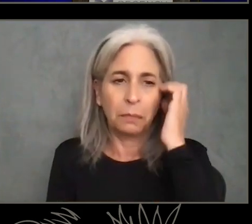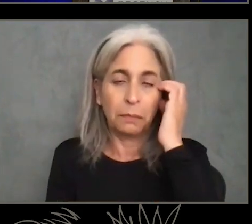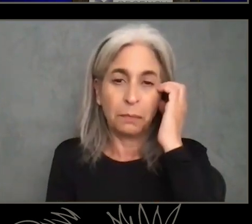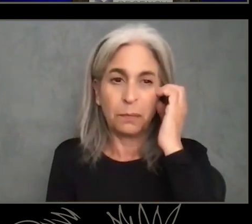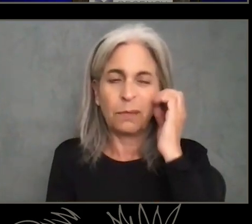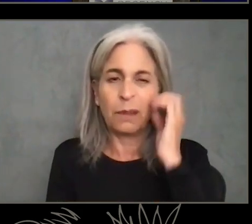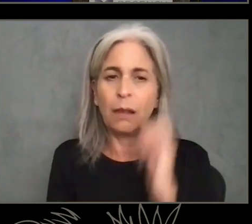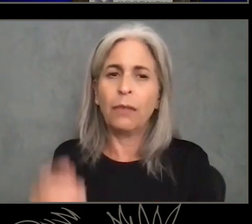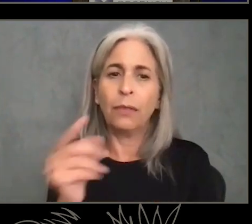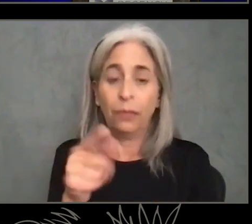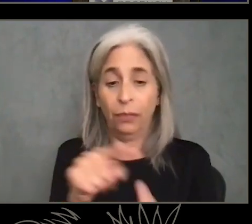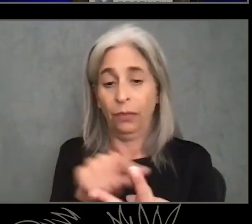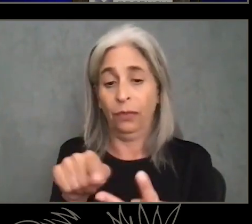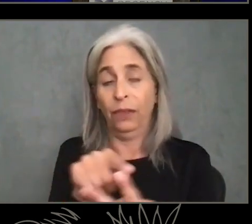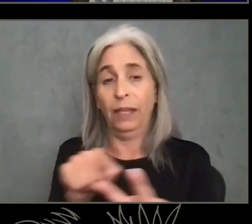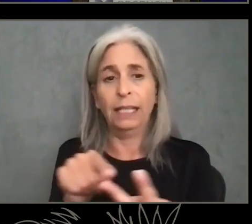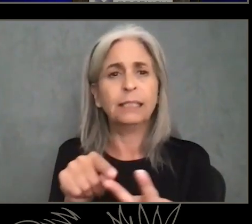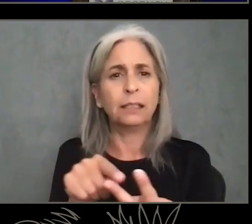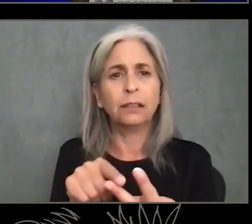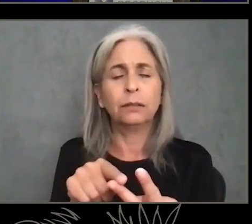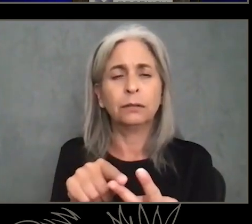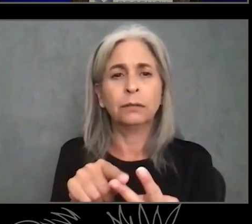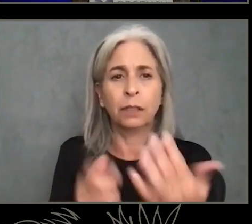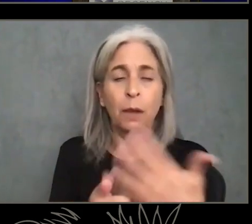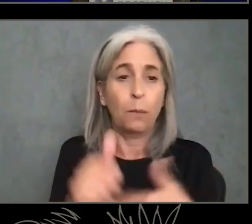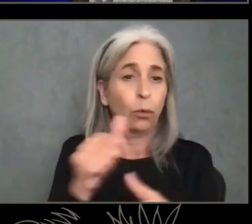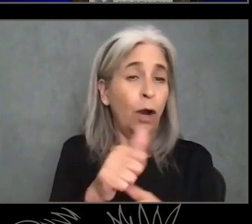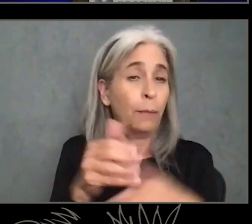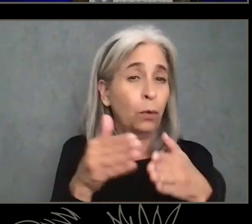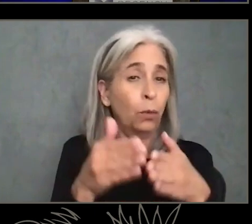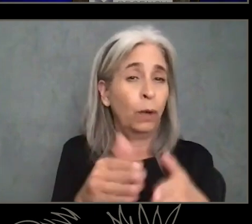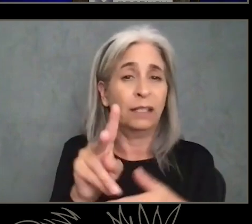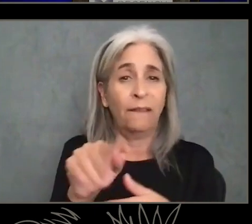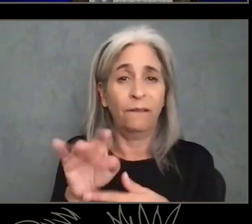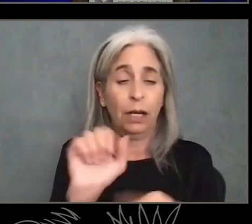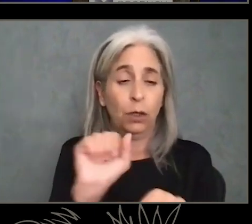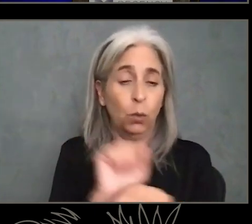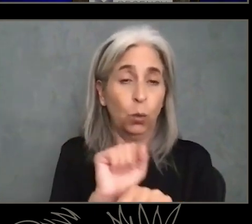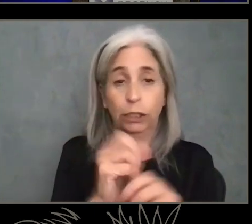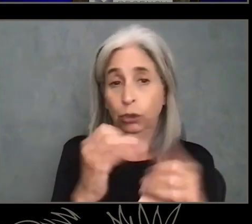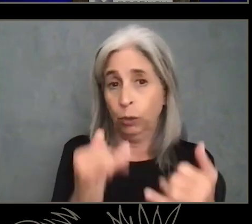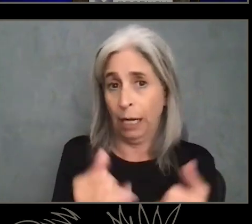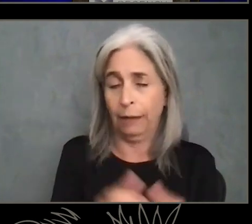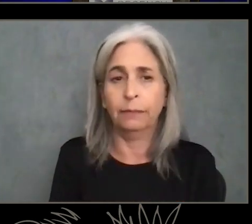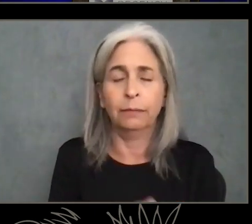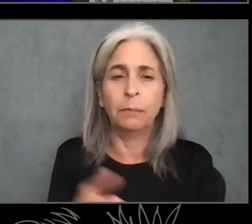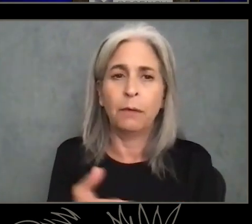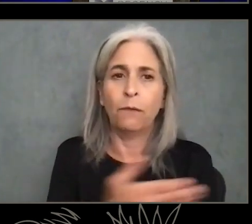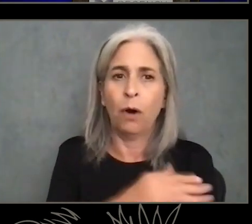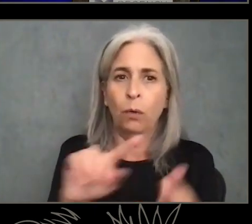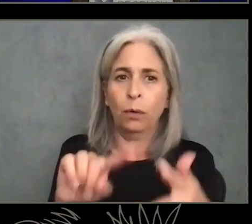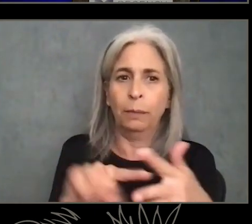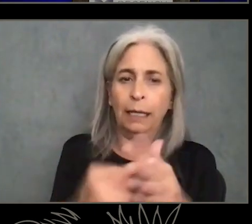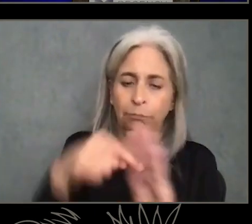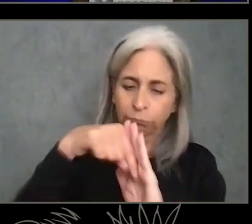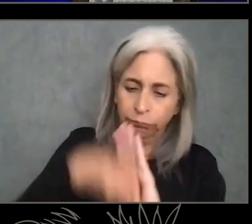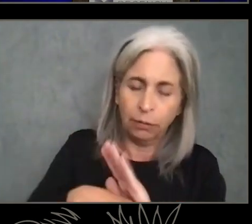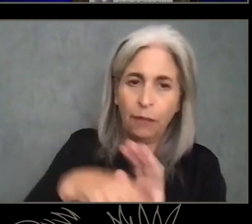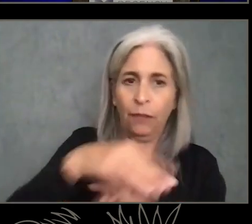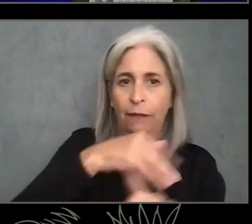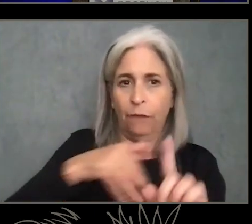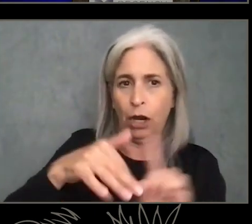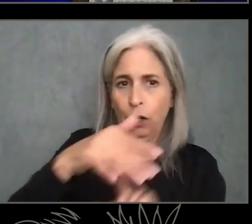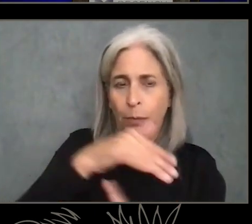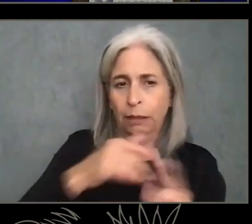these are two, like I said, two of the primary ways that Vite kind of works today before we get into the